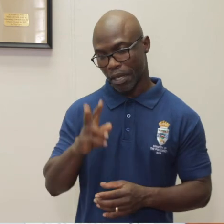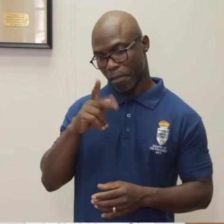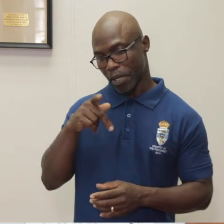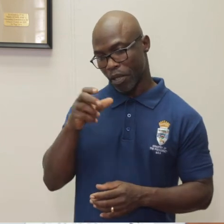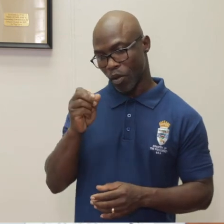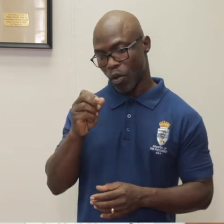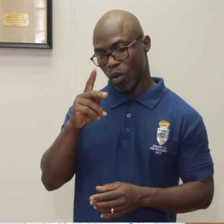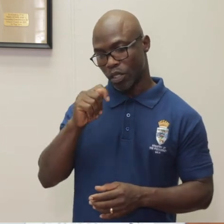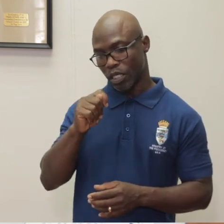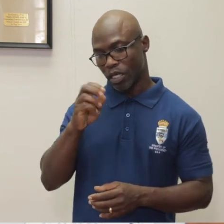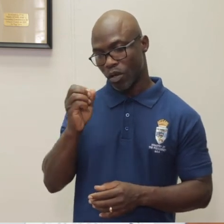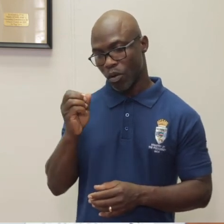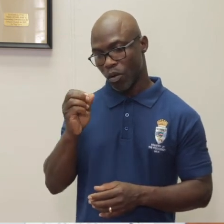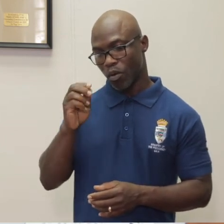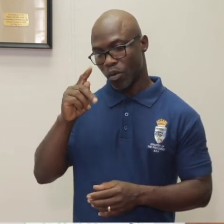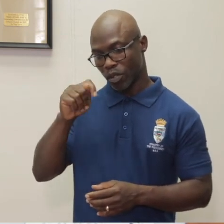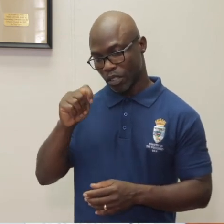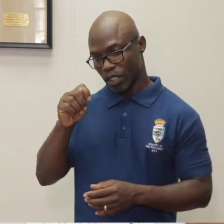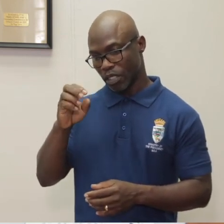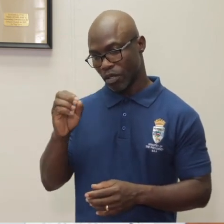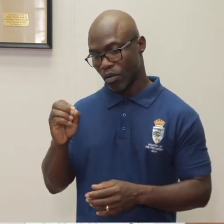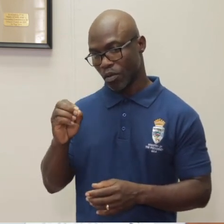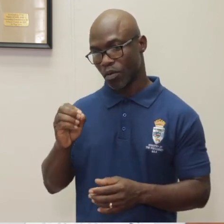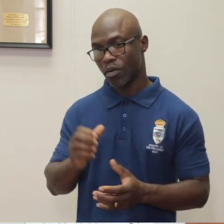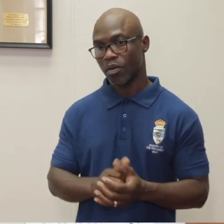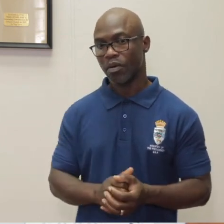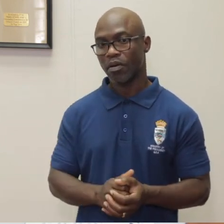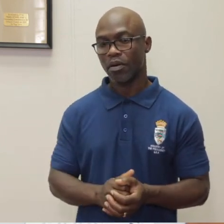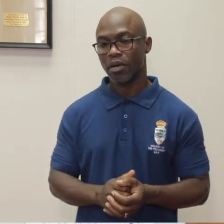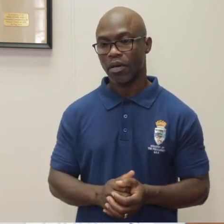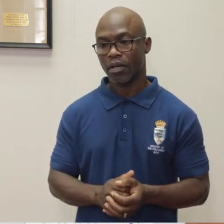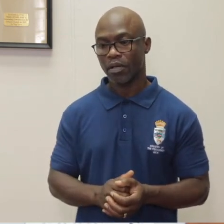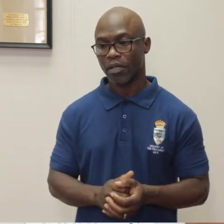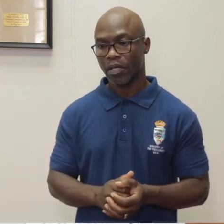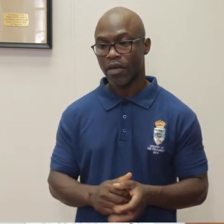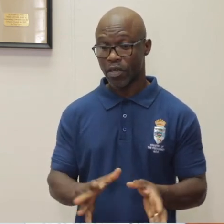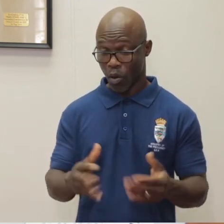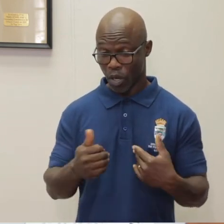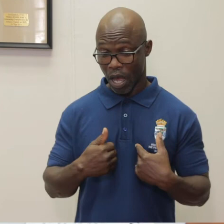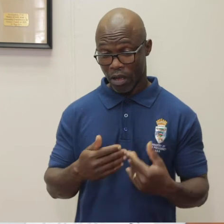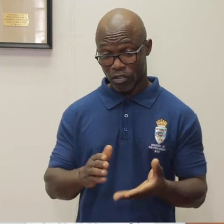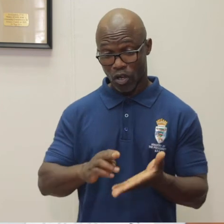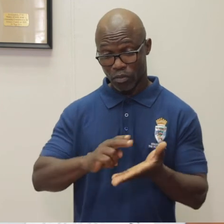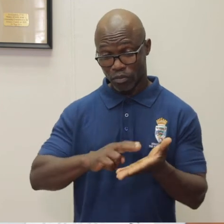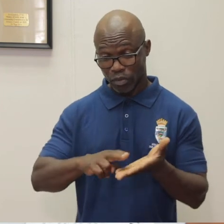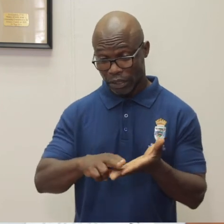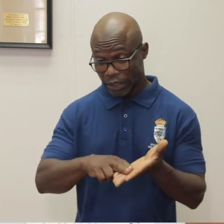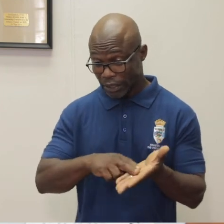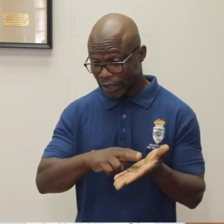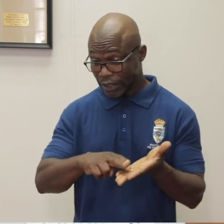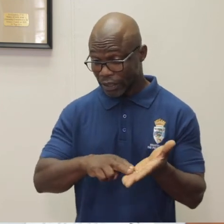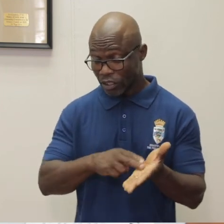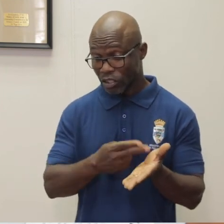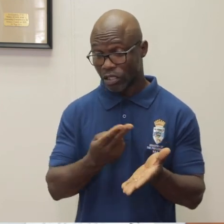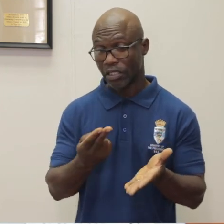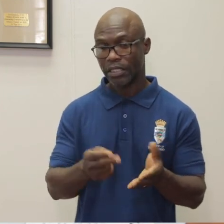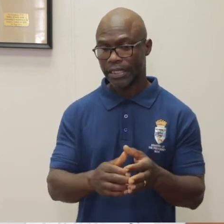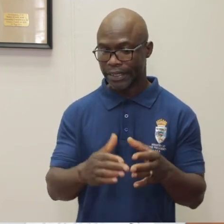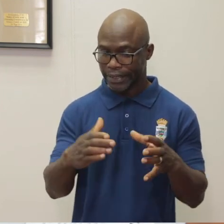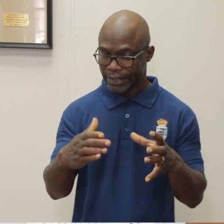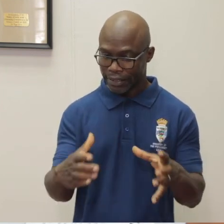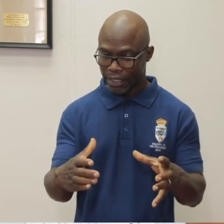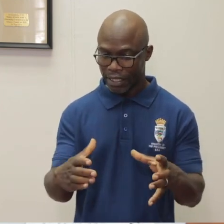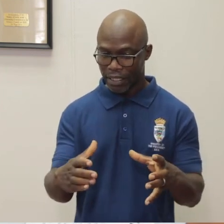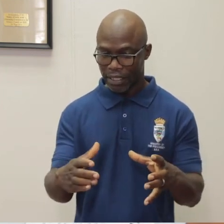And this size of cube is if you want to have some cheese. So this is just an example of the size of cheese that you